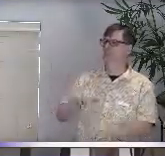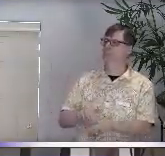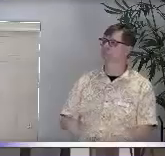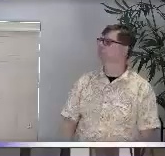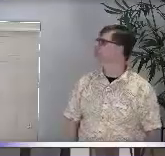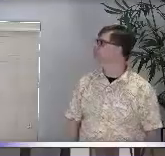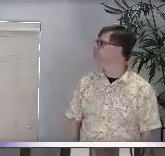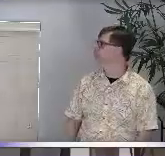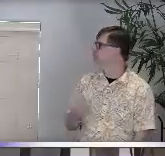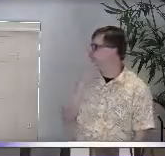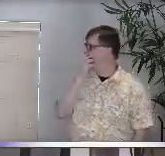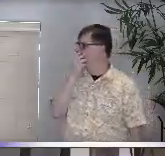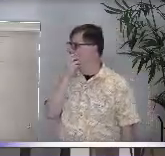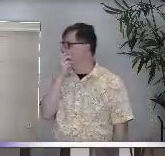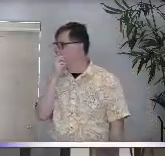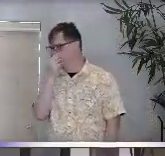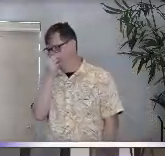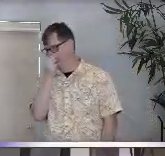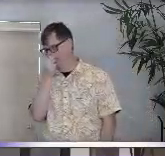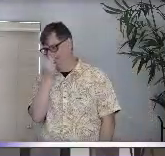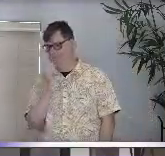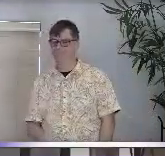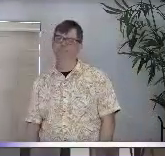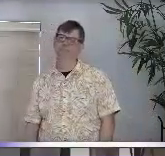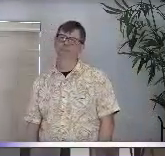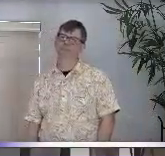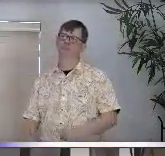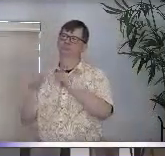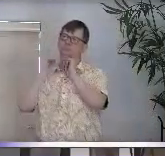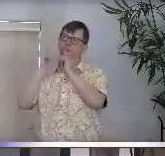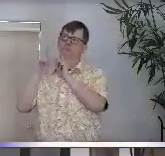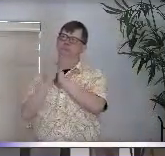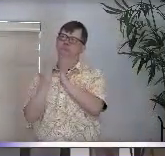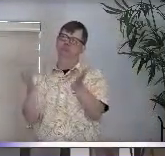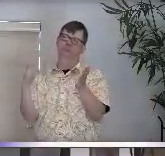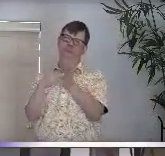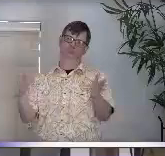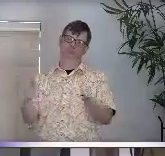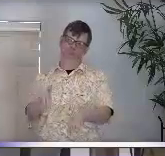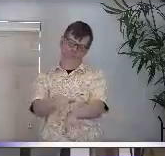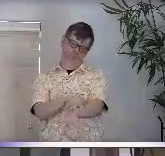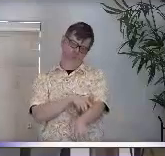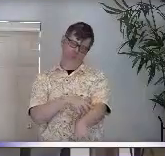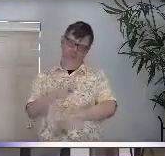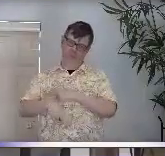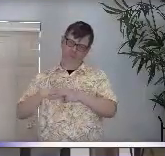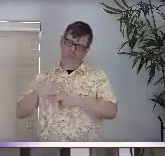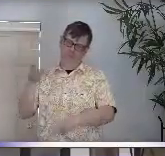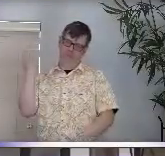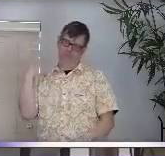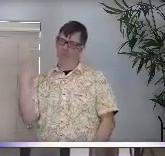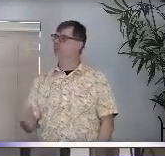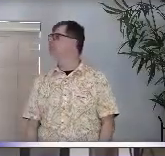that we're having this really in-depth conversation. And the story started. Oh, my God, I'm going to be late. People are there early. You wanted to